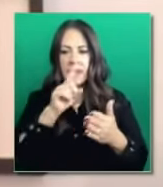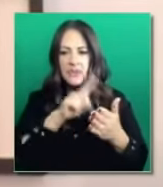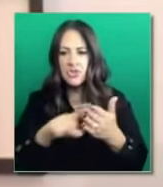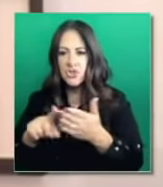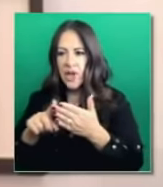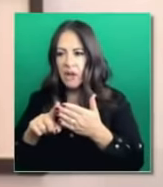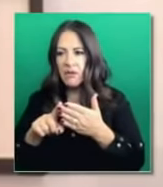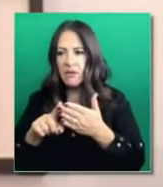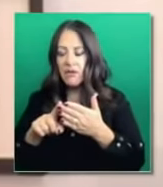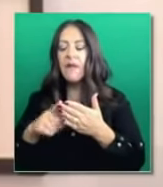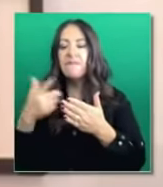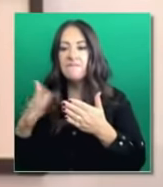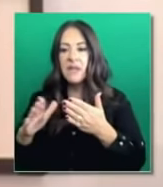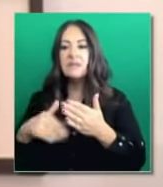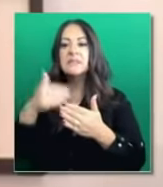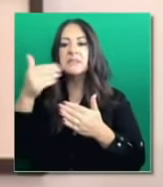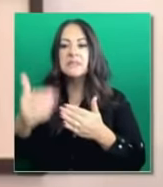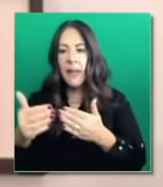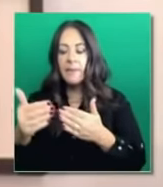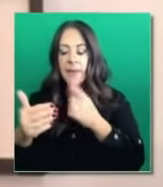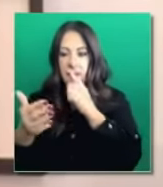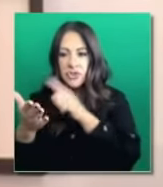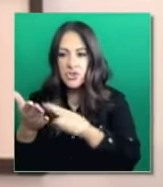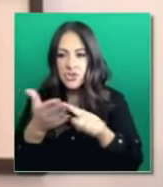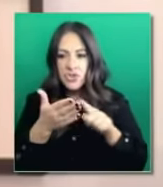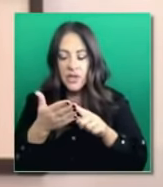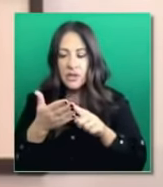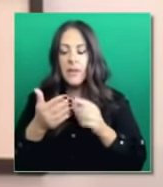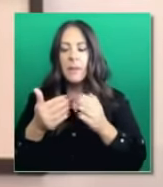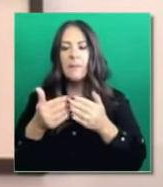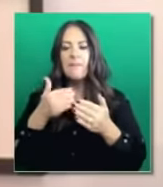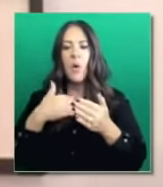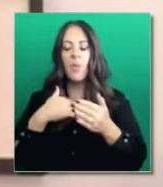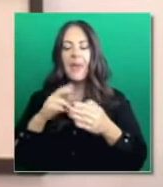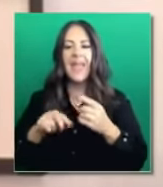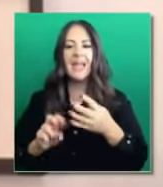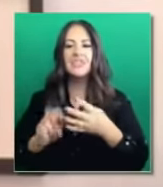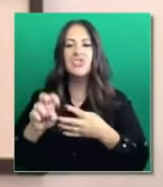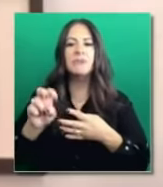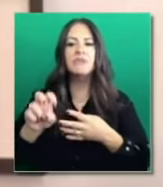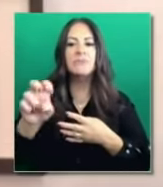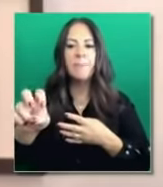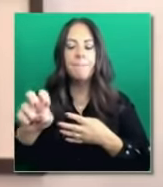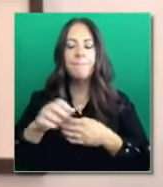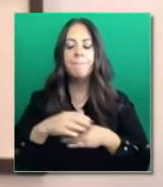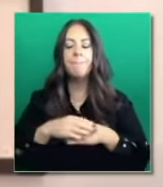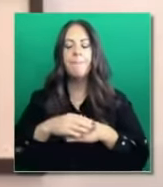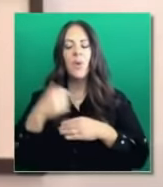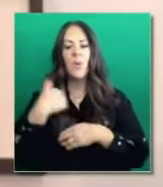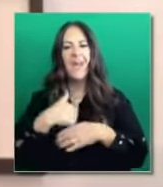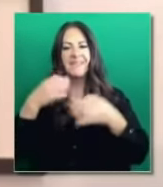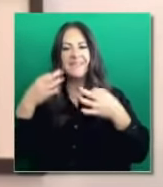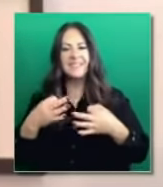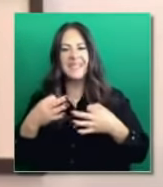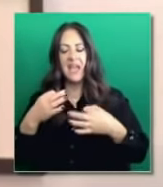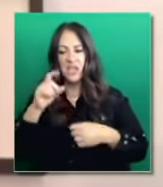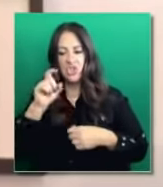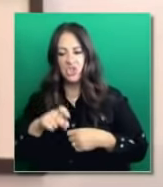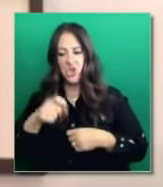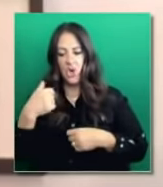and the State Department of Public Health to determine what kind of conditions, you know, is it appropriate to move forward or not. That kind of